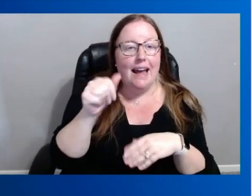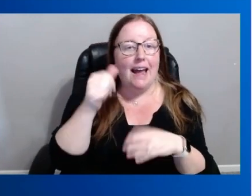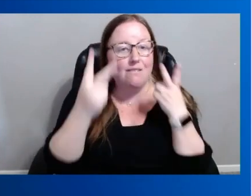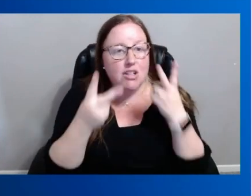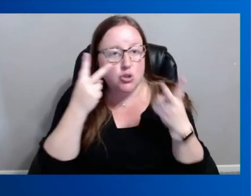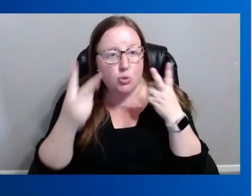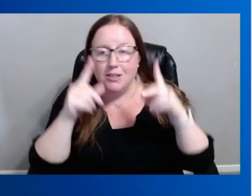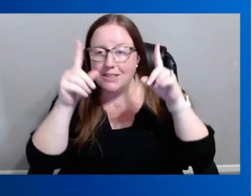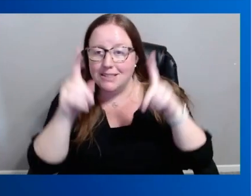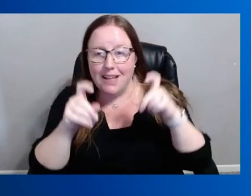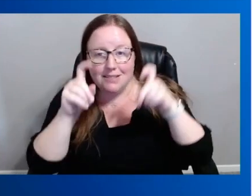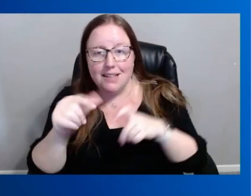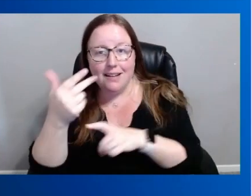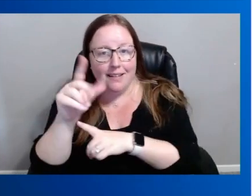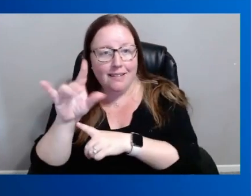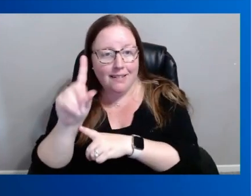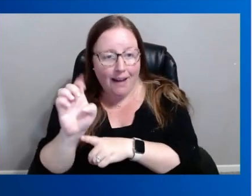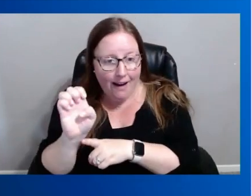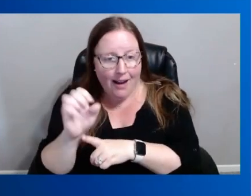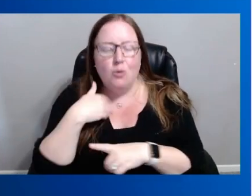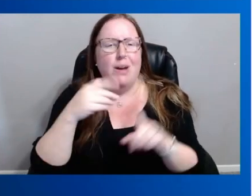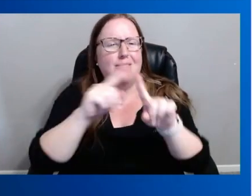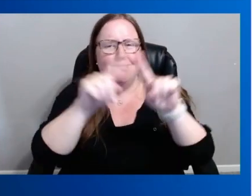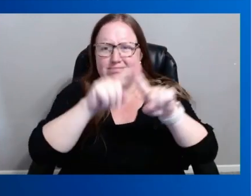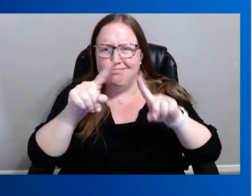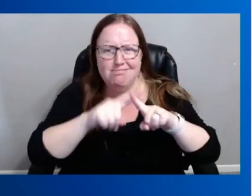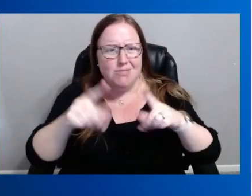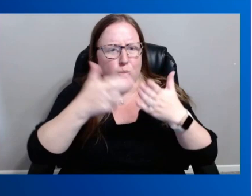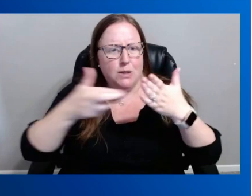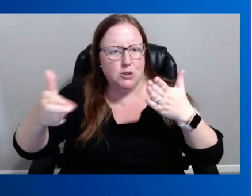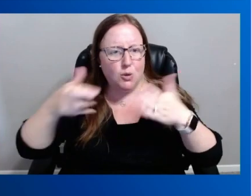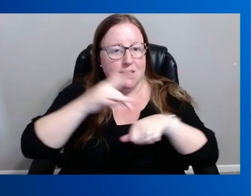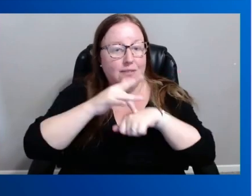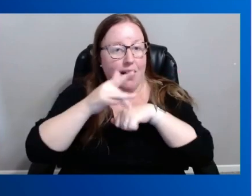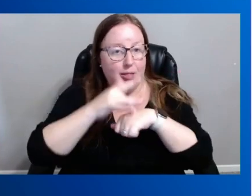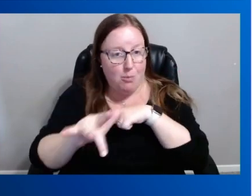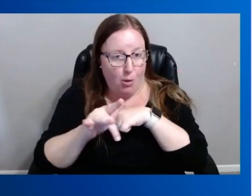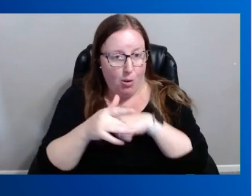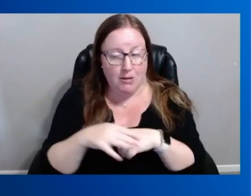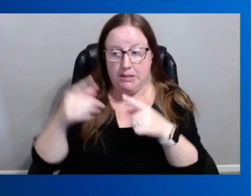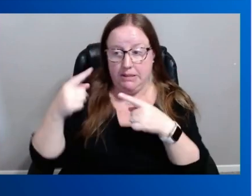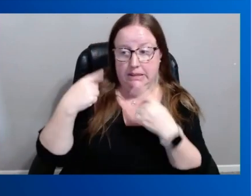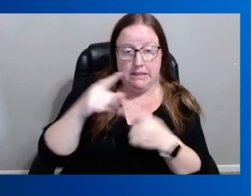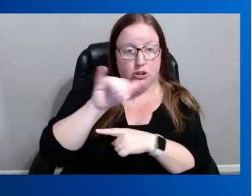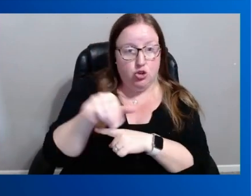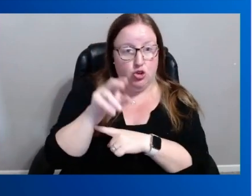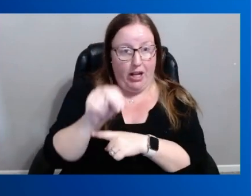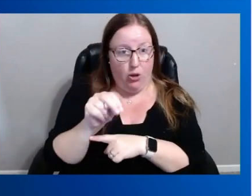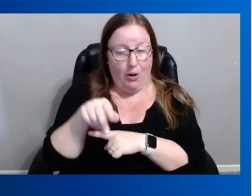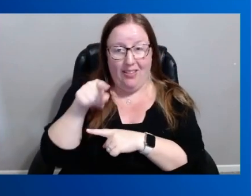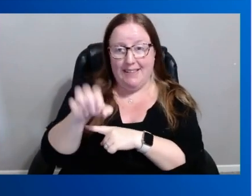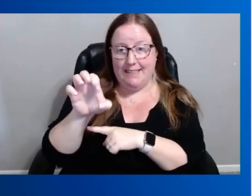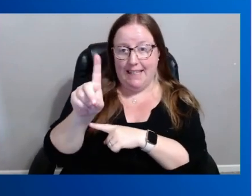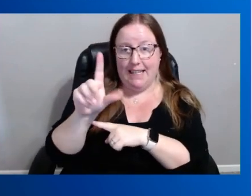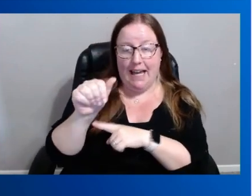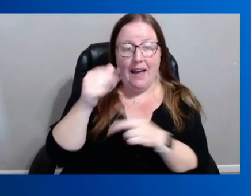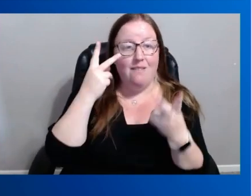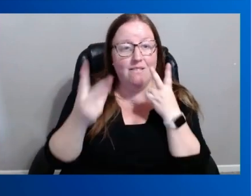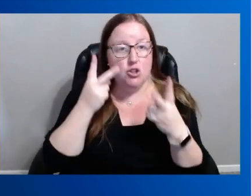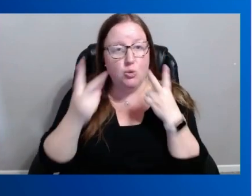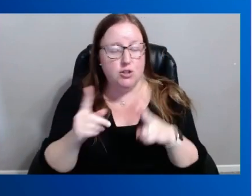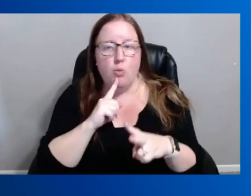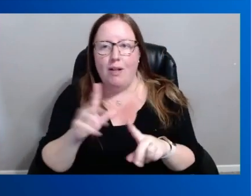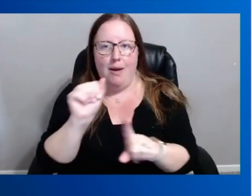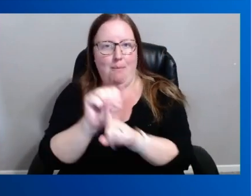on there. We have loads and loads of stuff. One thing I've been doing since January is this EDA visuals, which has become super popular with